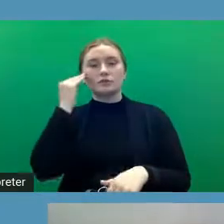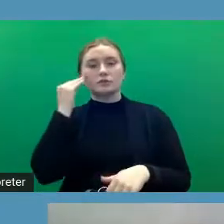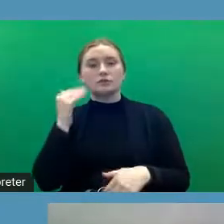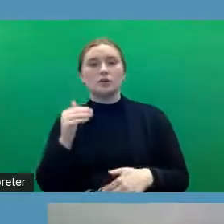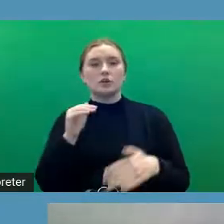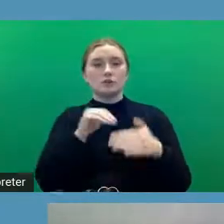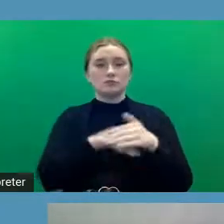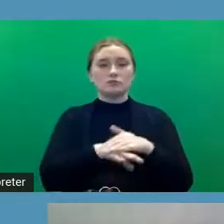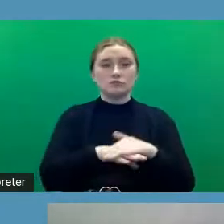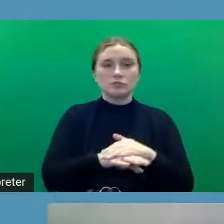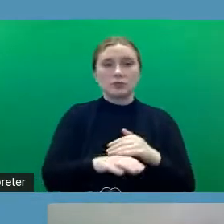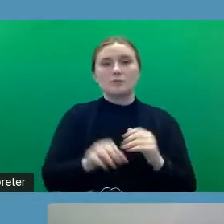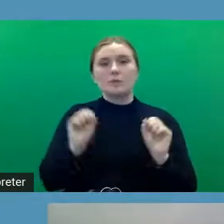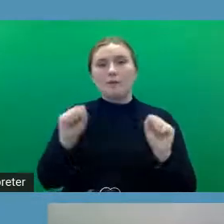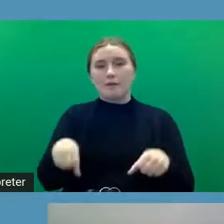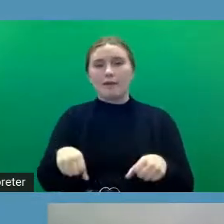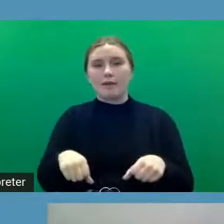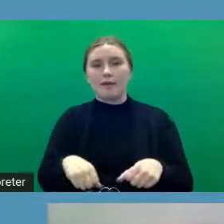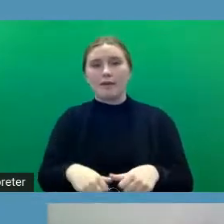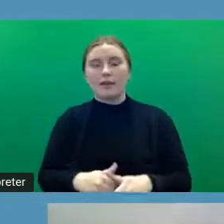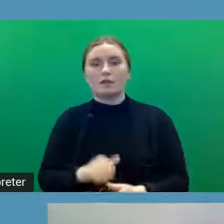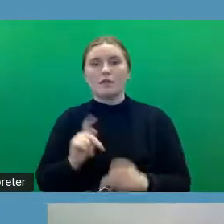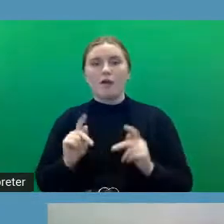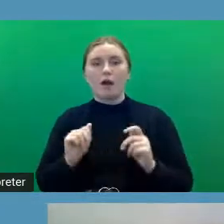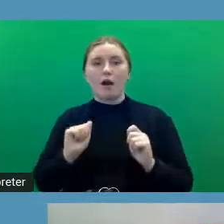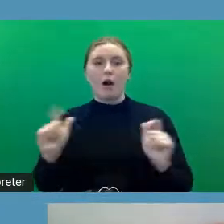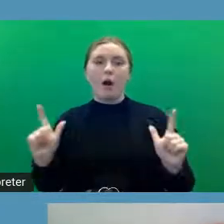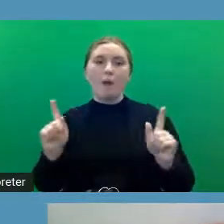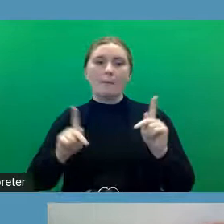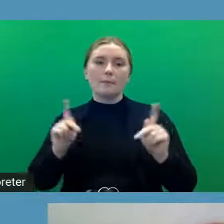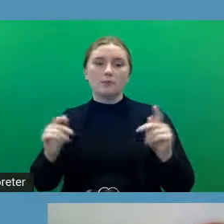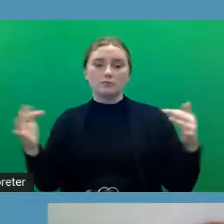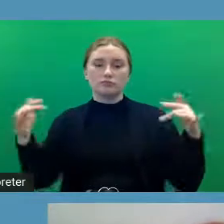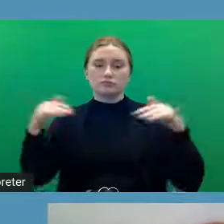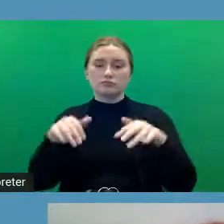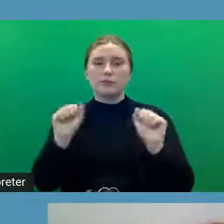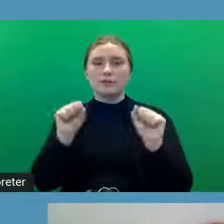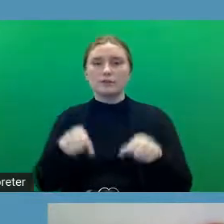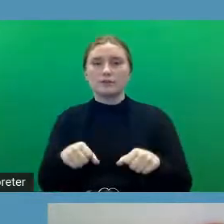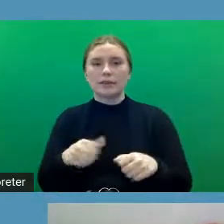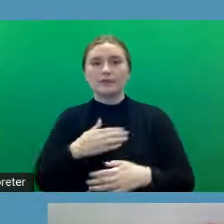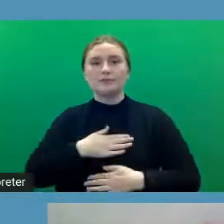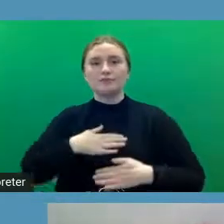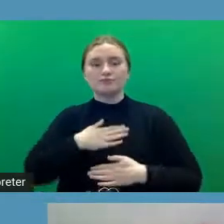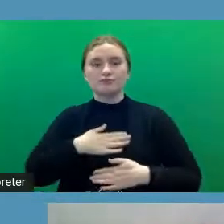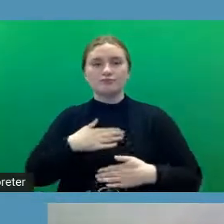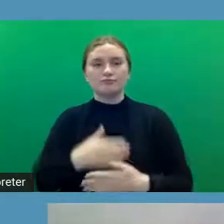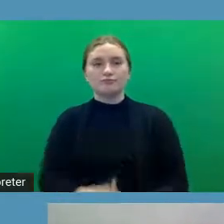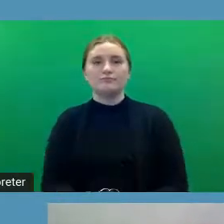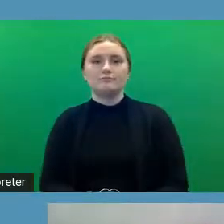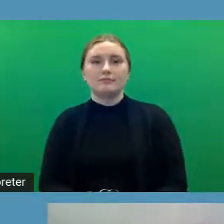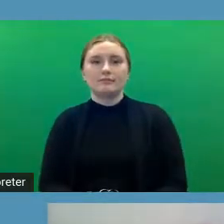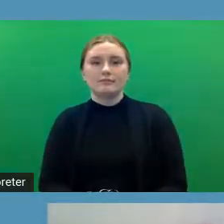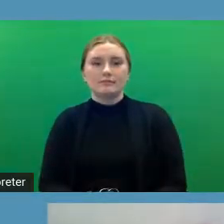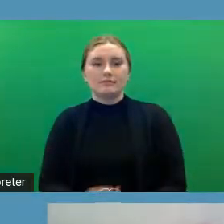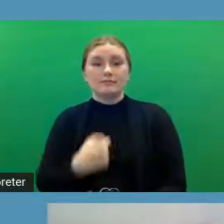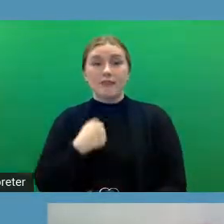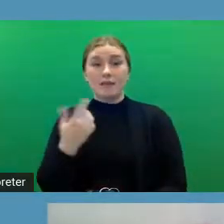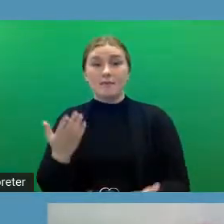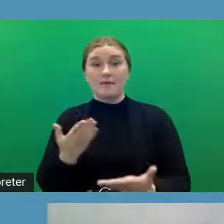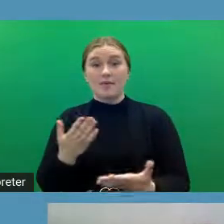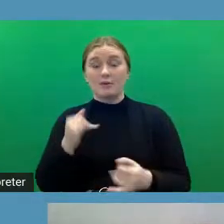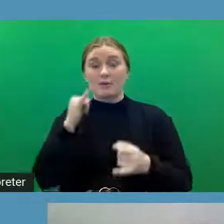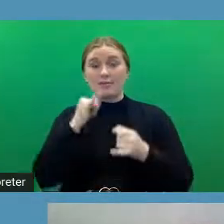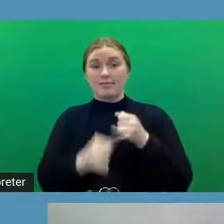encourage exploration and participation by all. So I will be here with you again for the final session